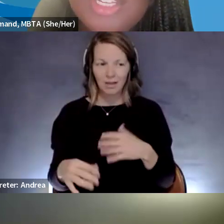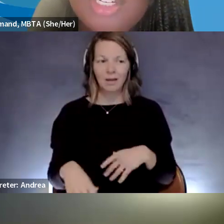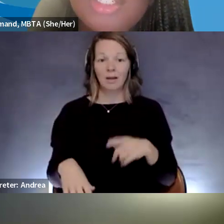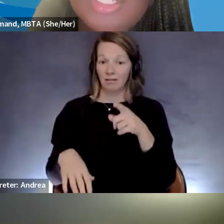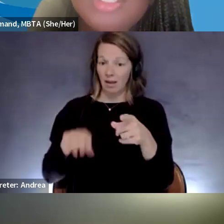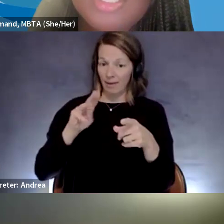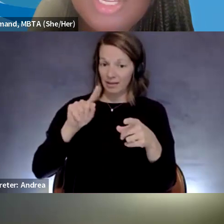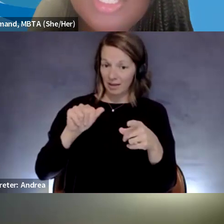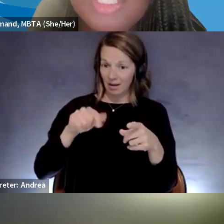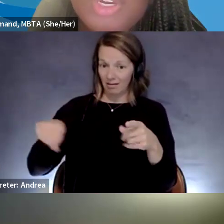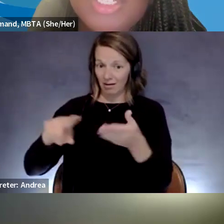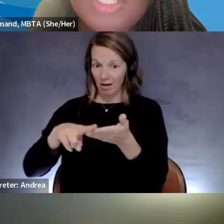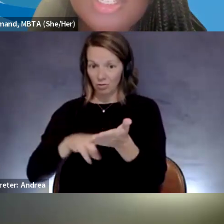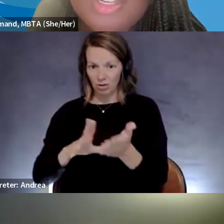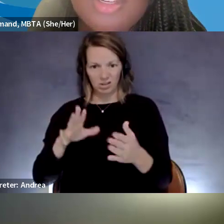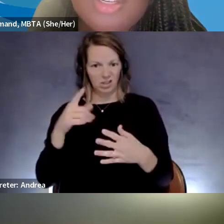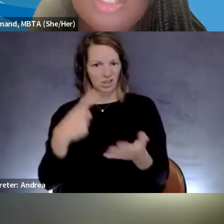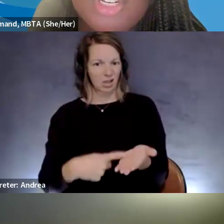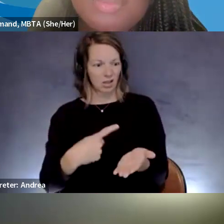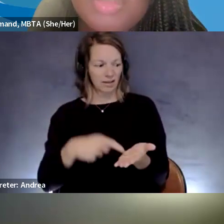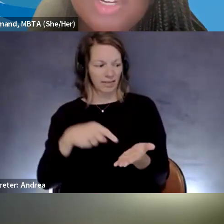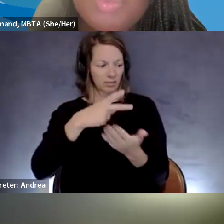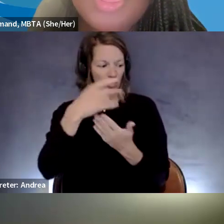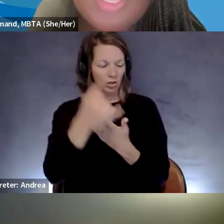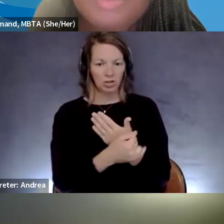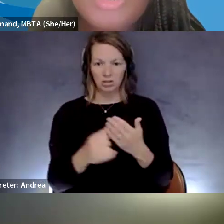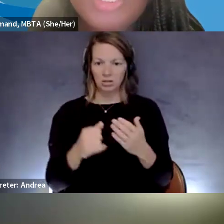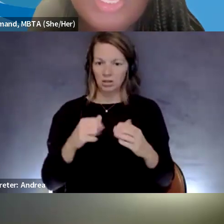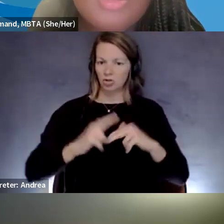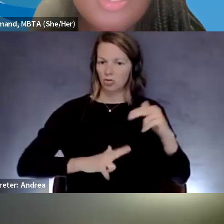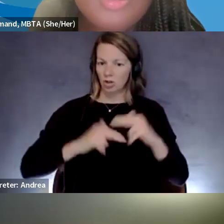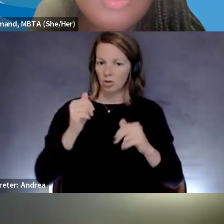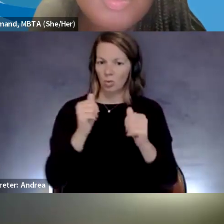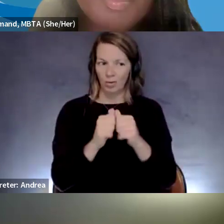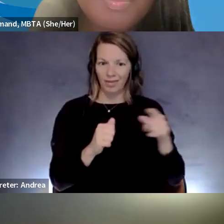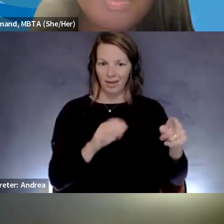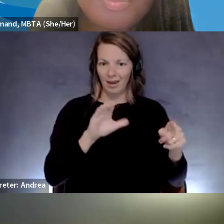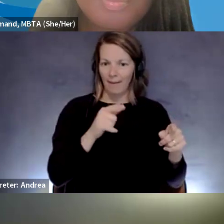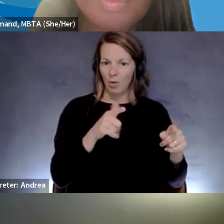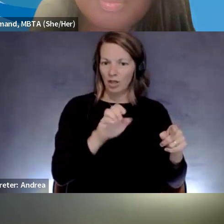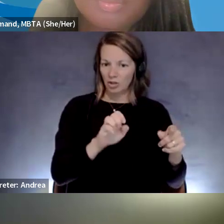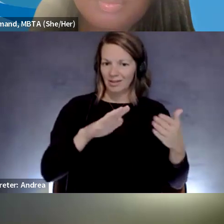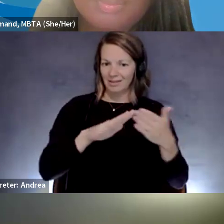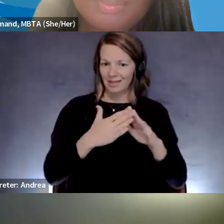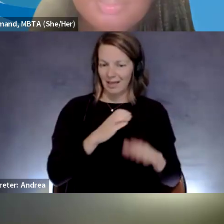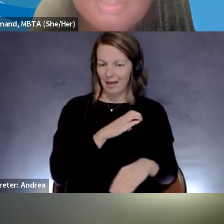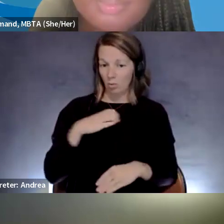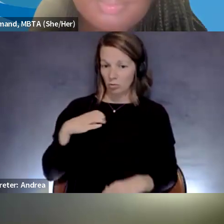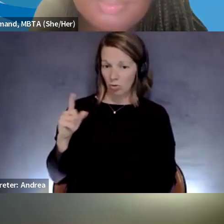MBTA and its contractors discussed this project's construction plan with the Cambridge City Council?